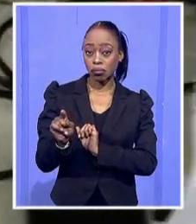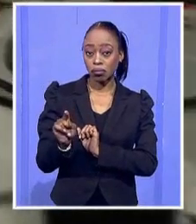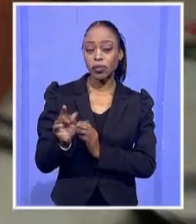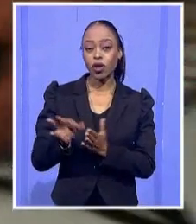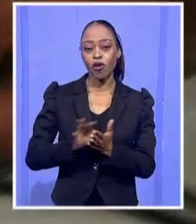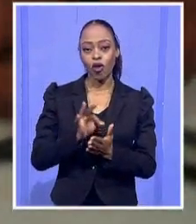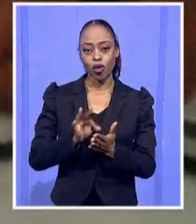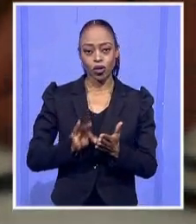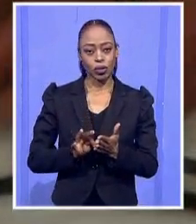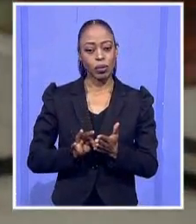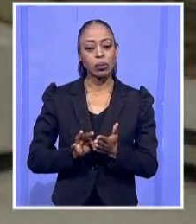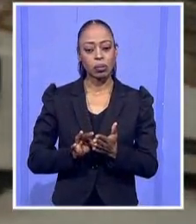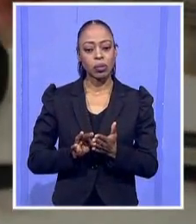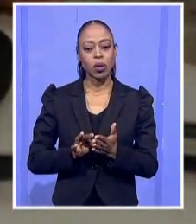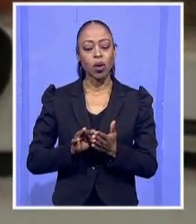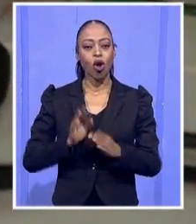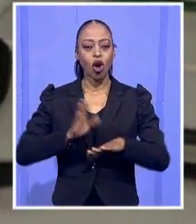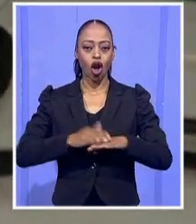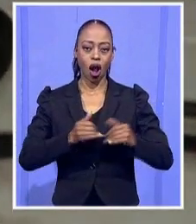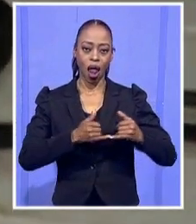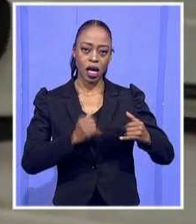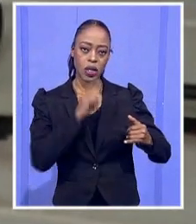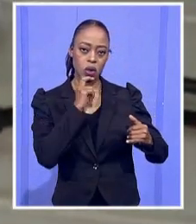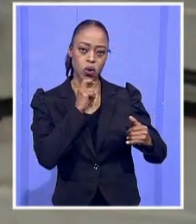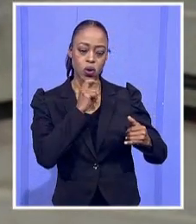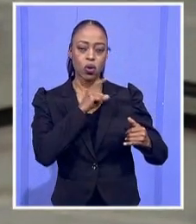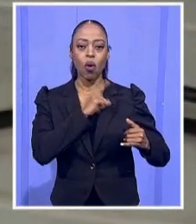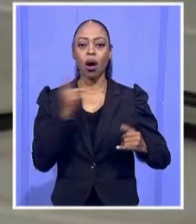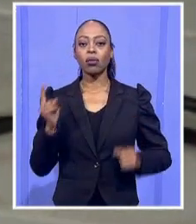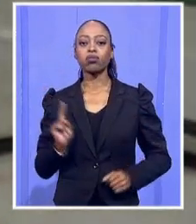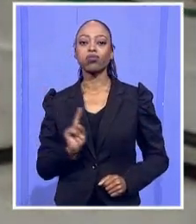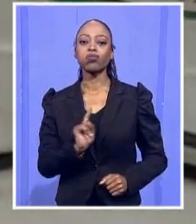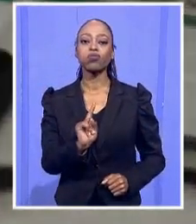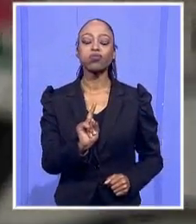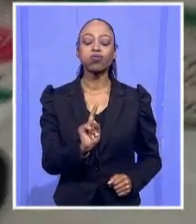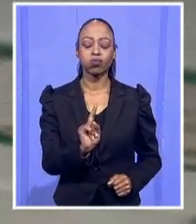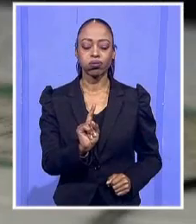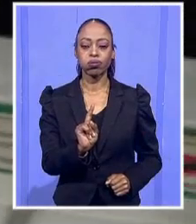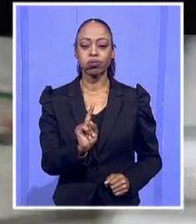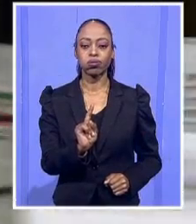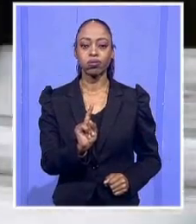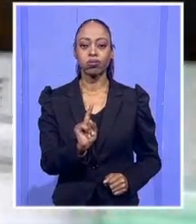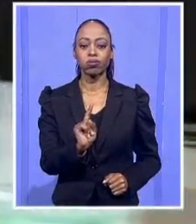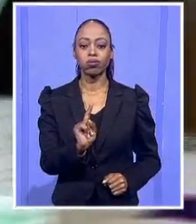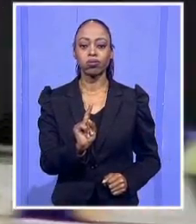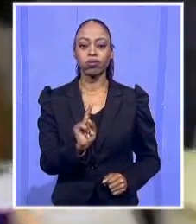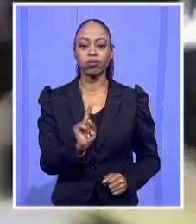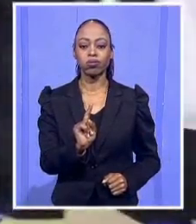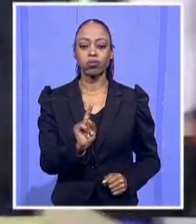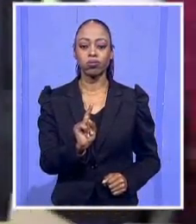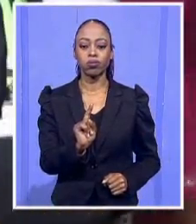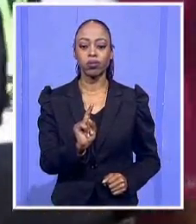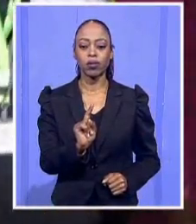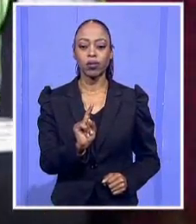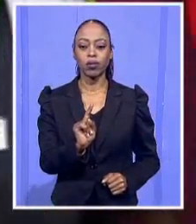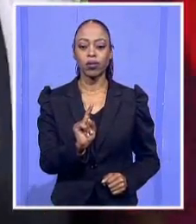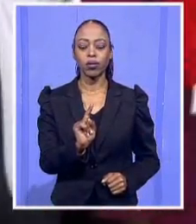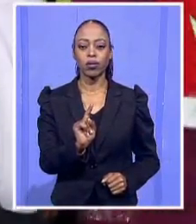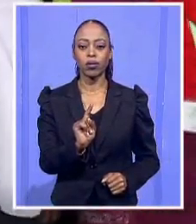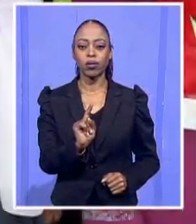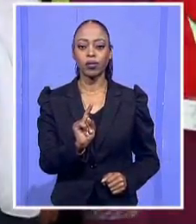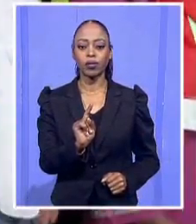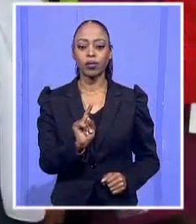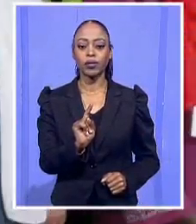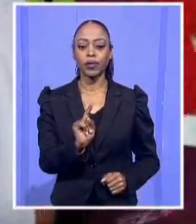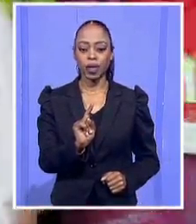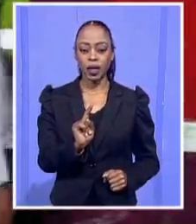time is electronic. So what happens is when you come to the polling station, once one comes to the polling station, they